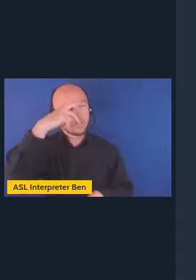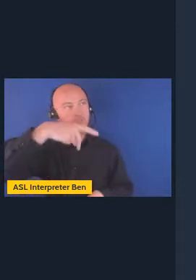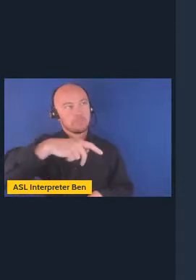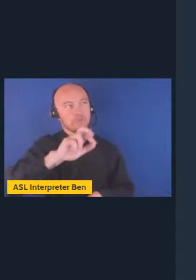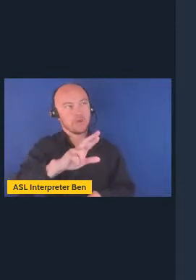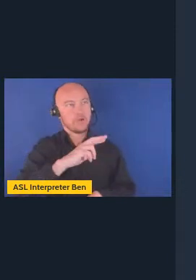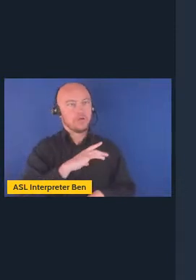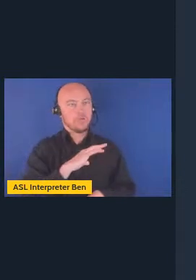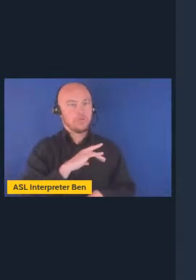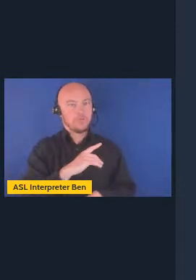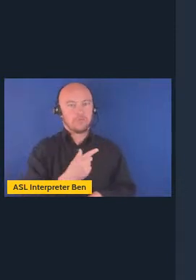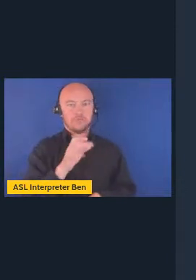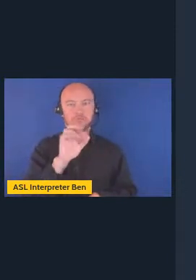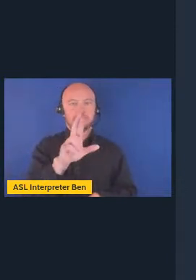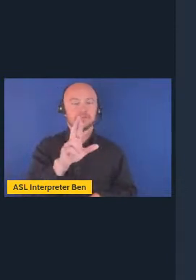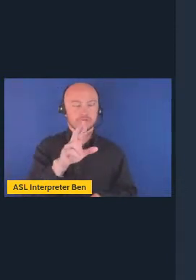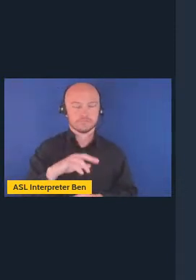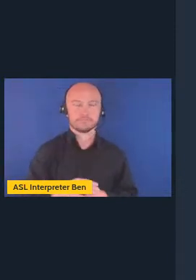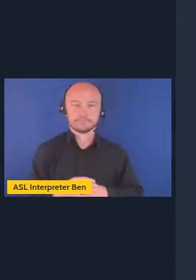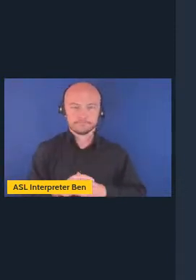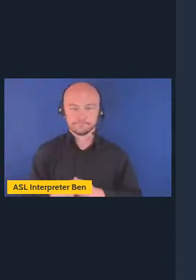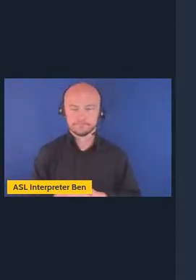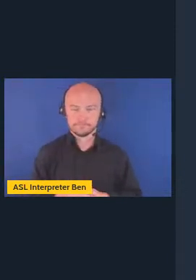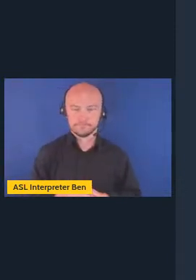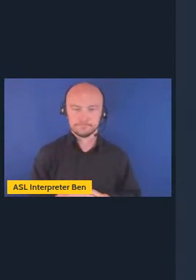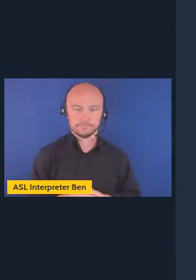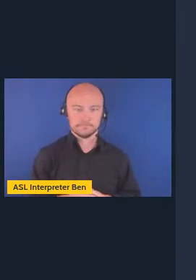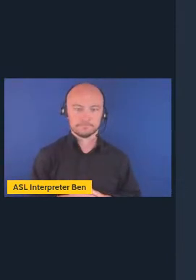feature, which helped shaping the API design.